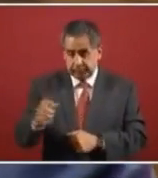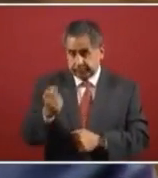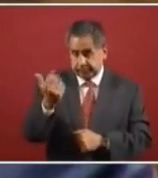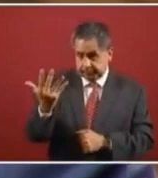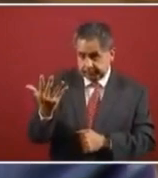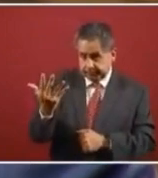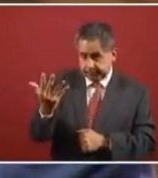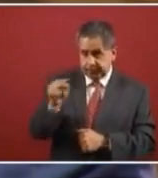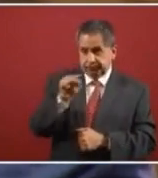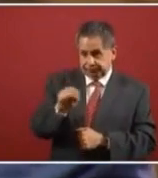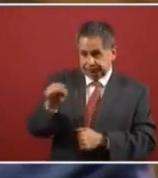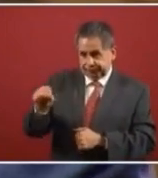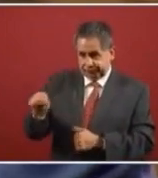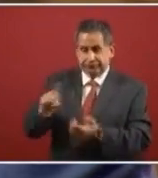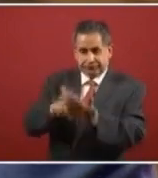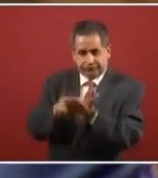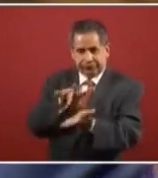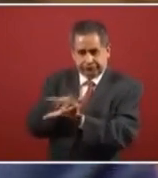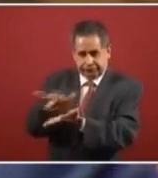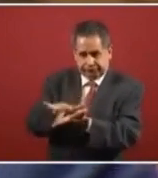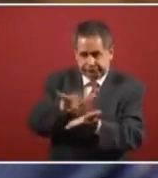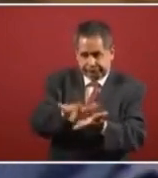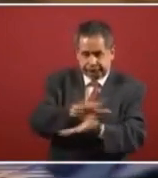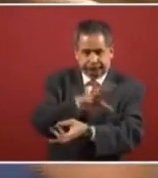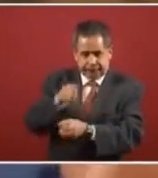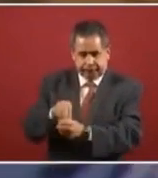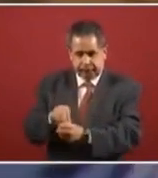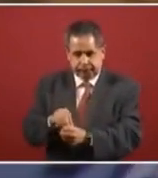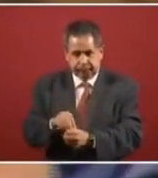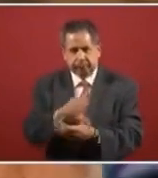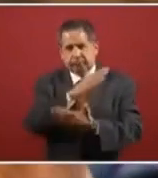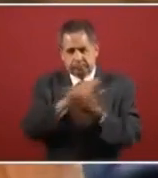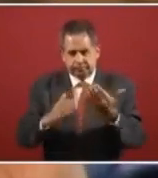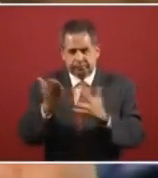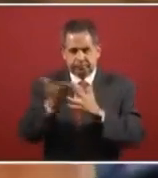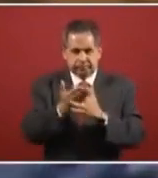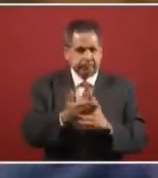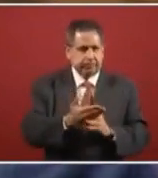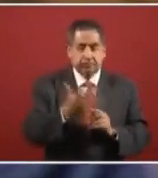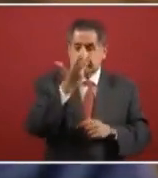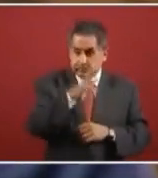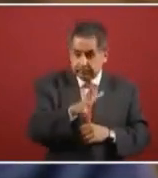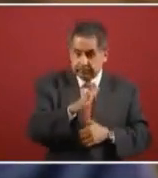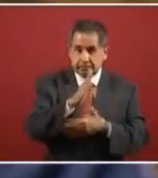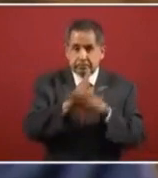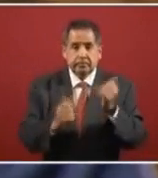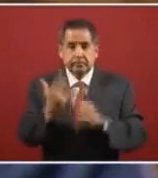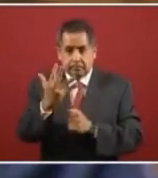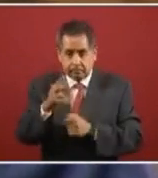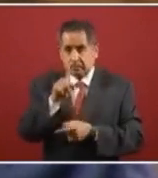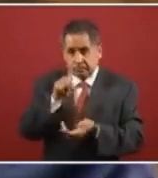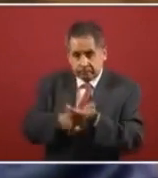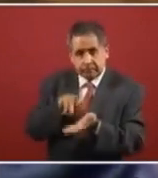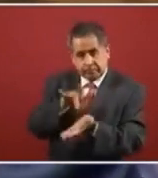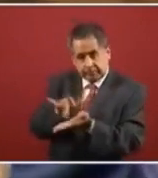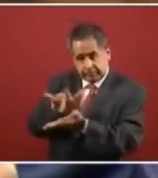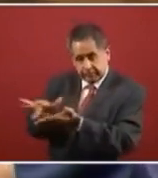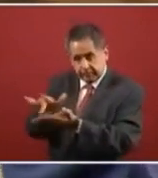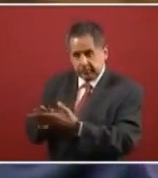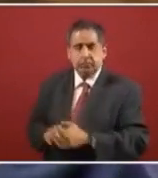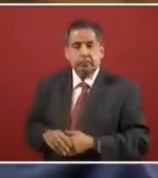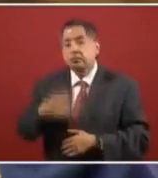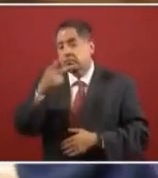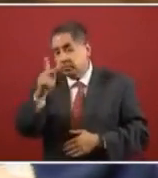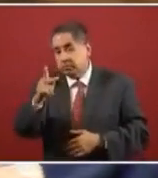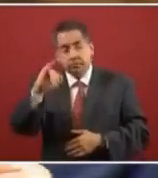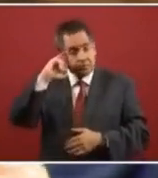home five already have supports about half of them in general but